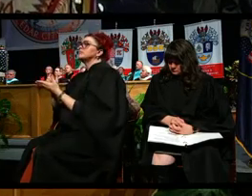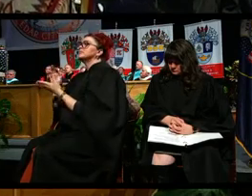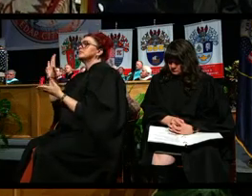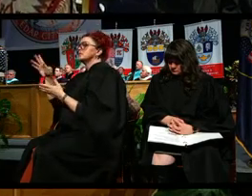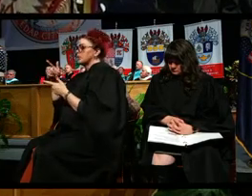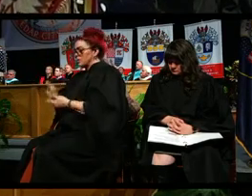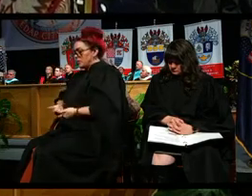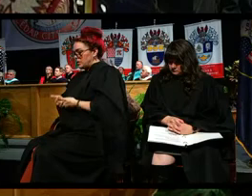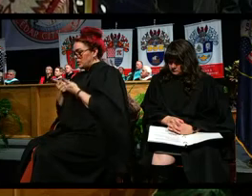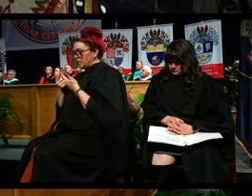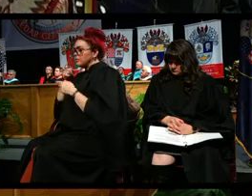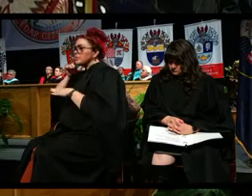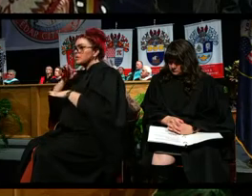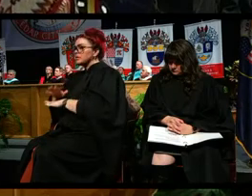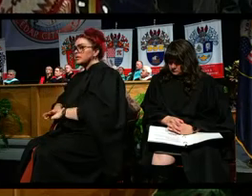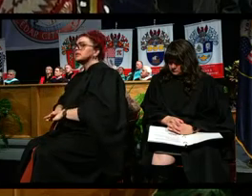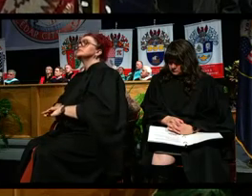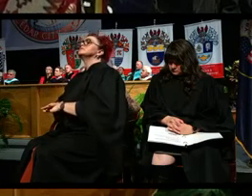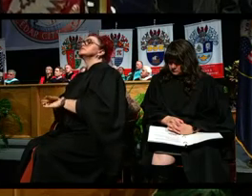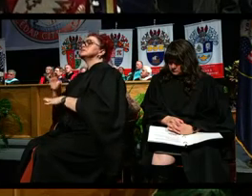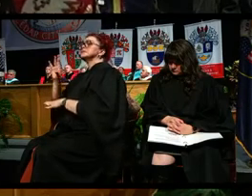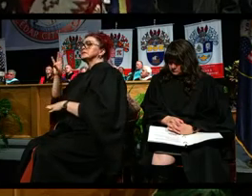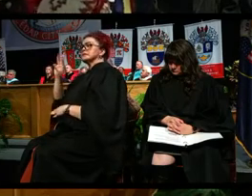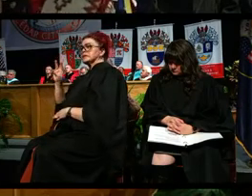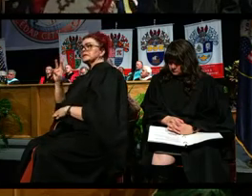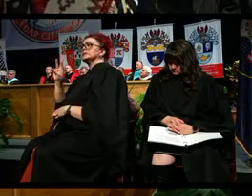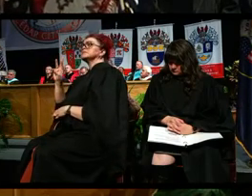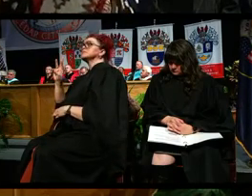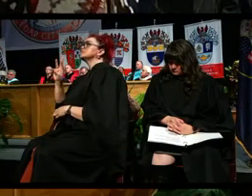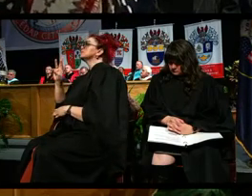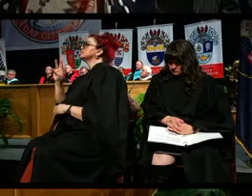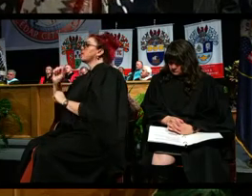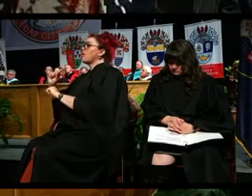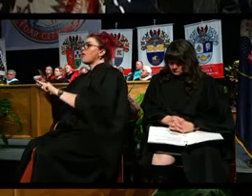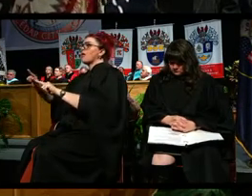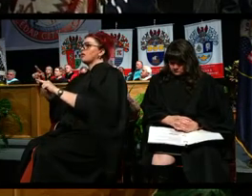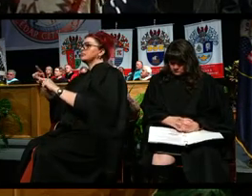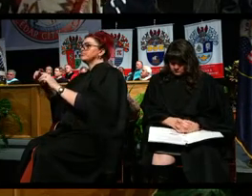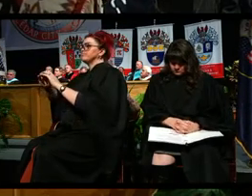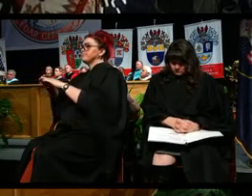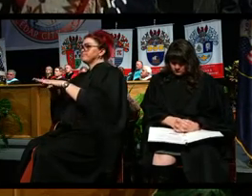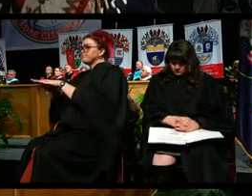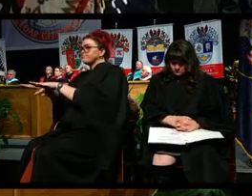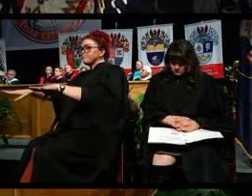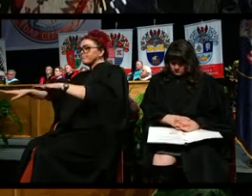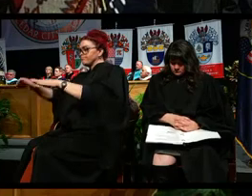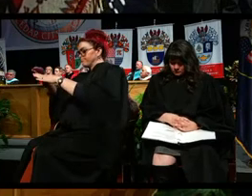blessings. Number six, bless everything underneath her.